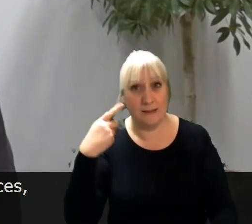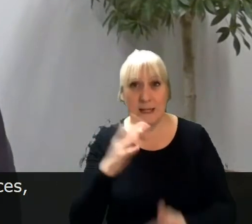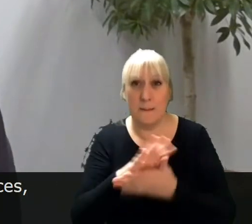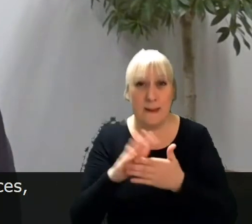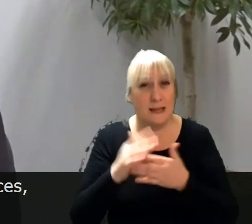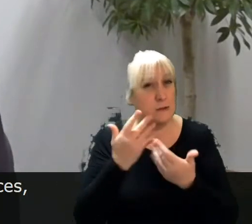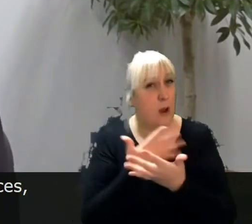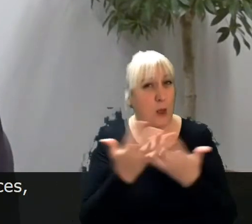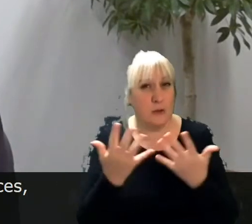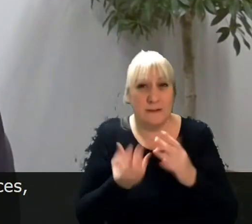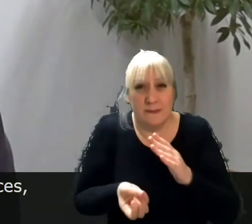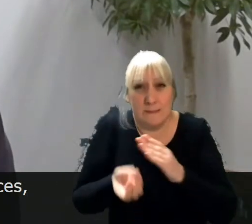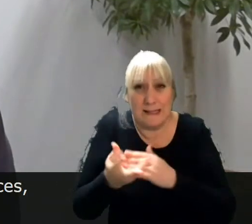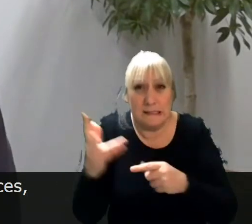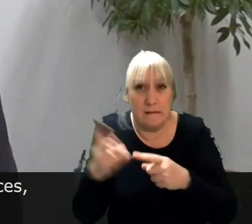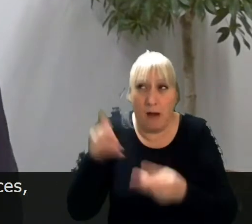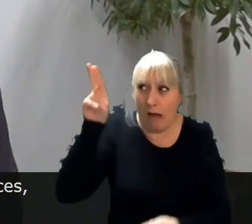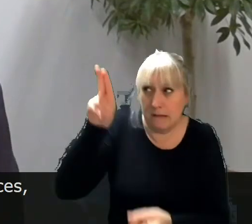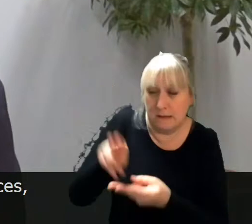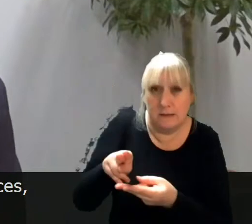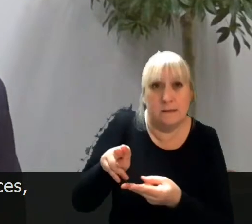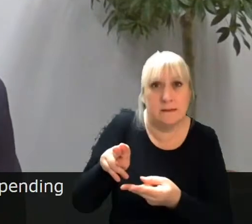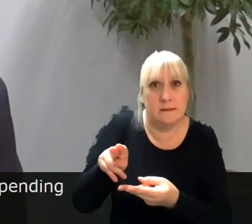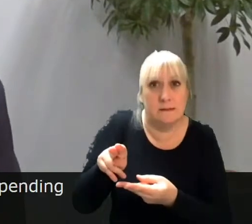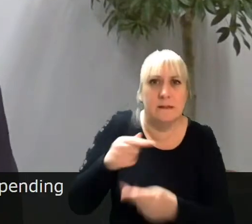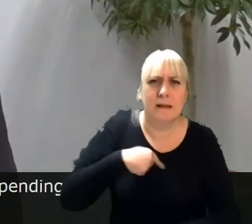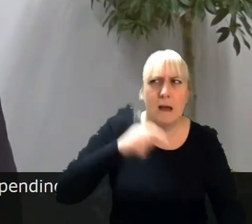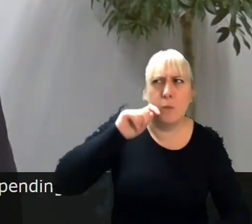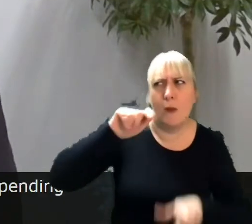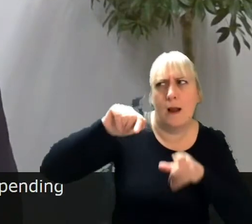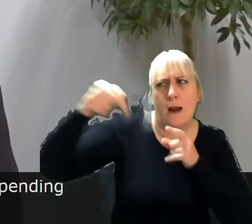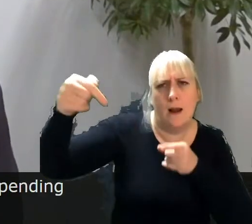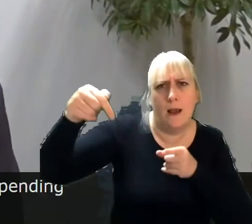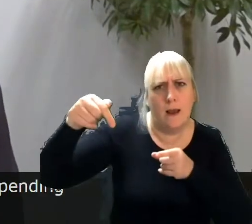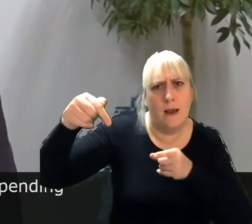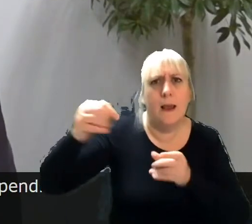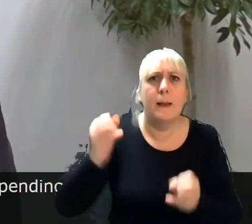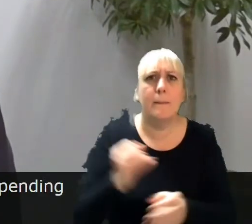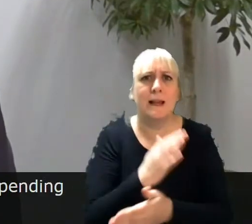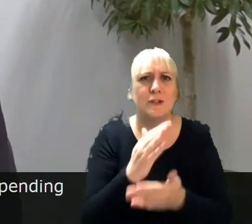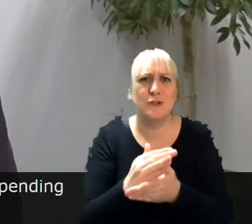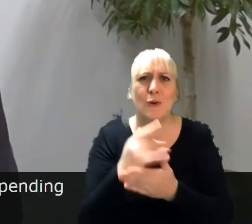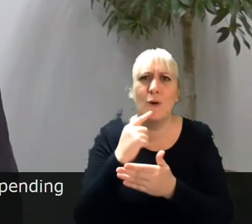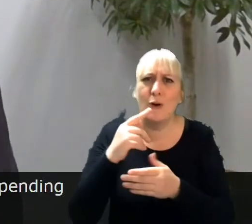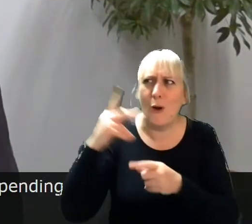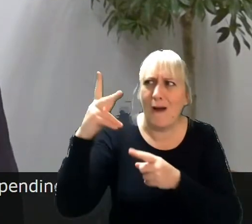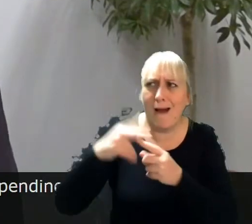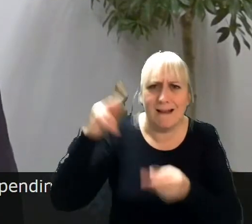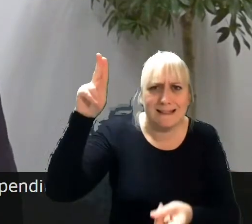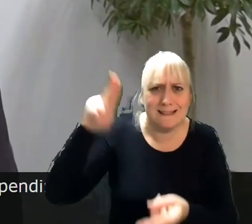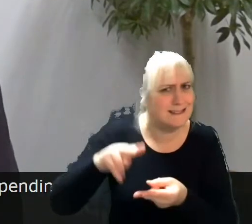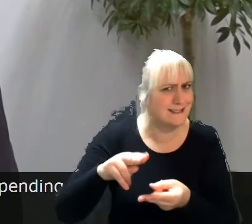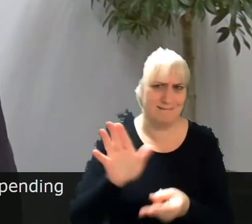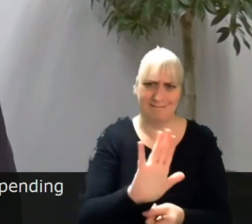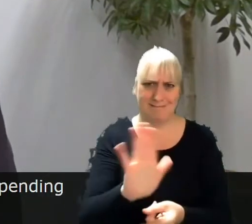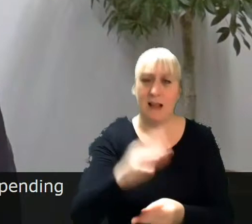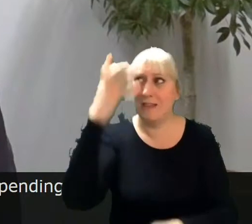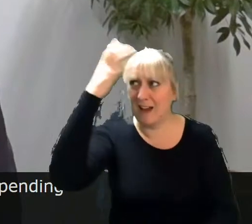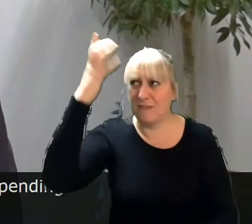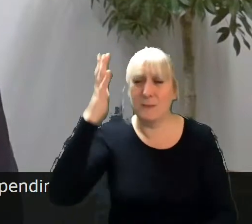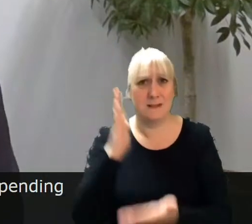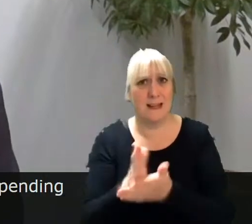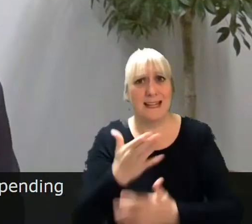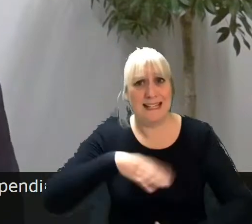So I'll be doing everything I can to ensure that rather than cutting back, the government invests more in London